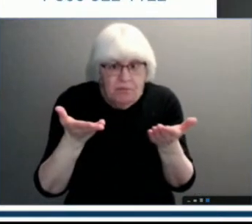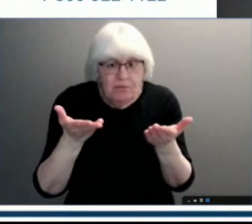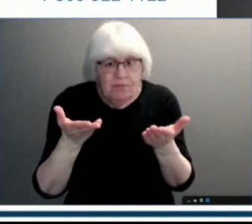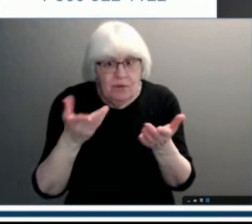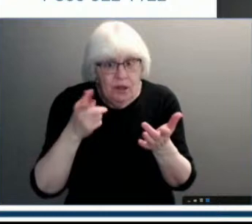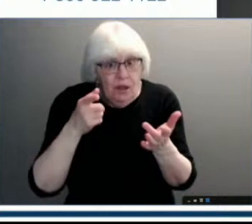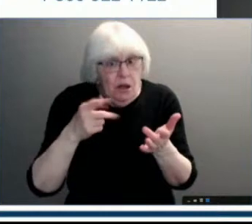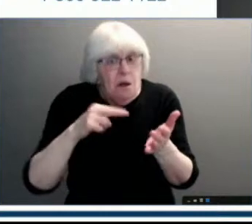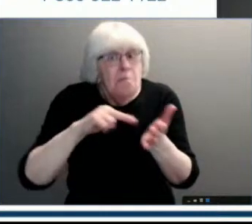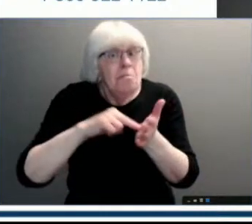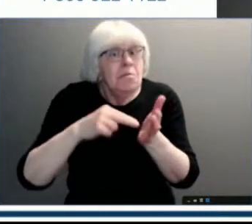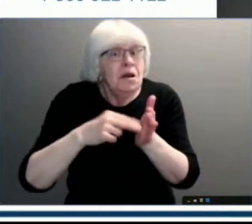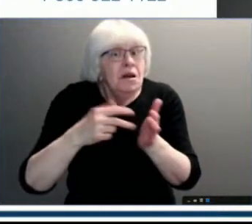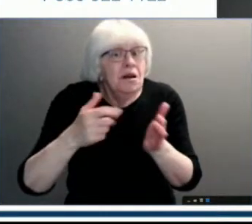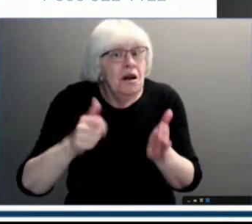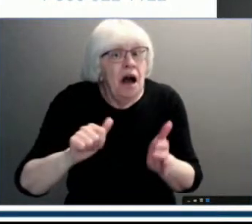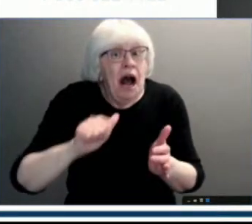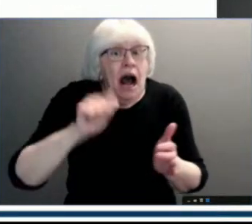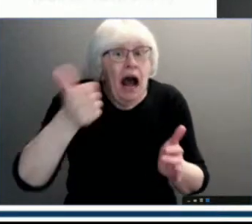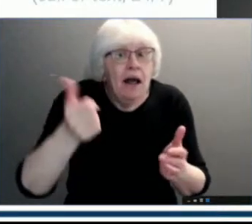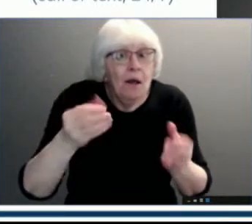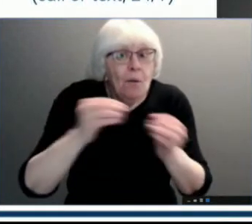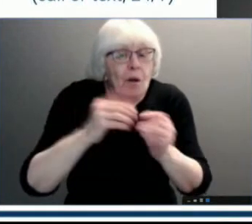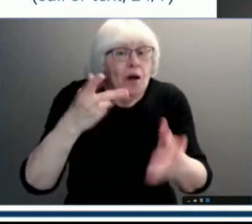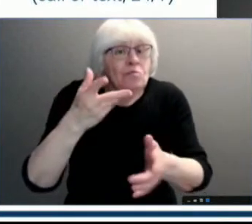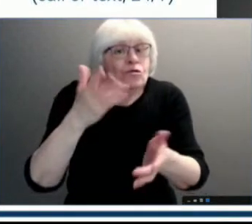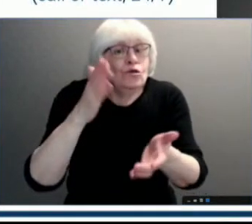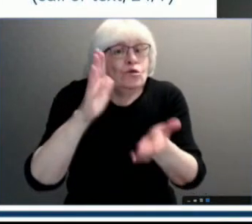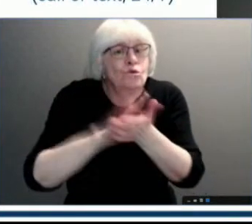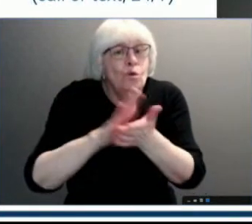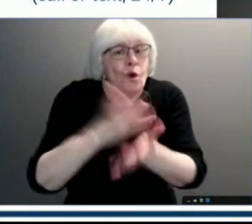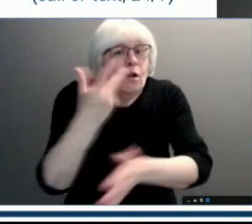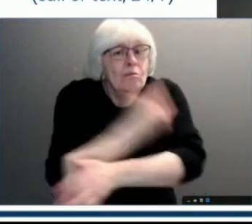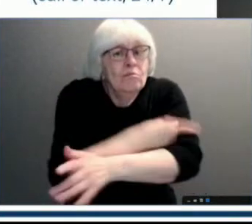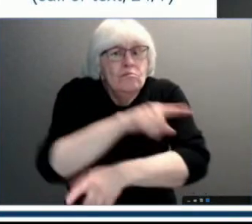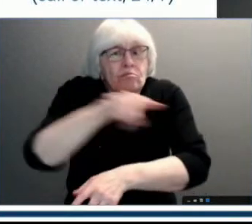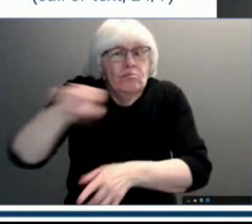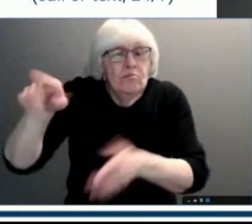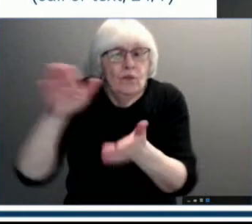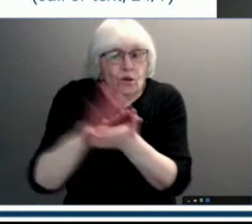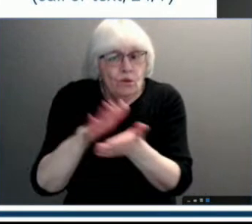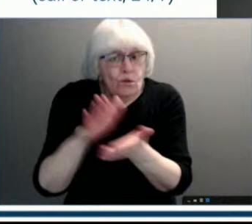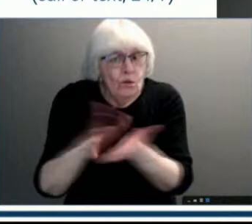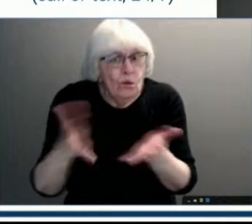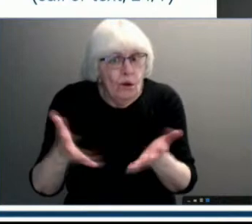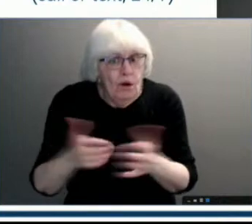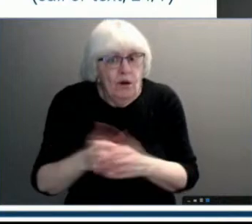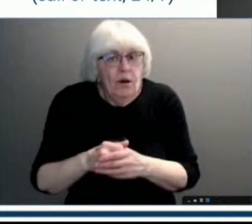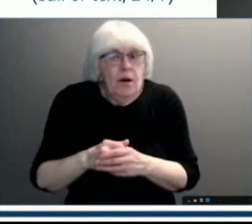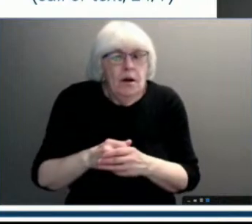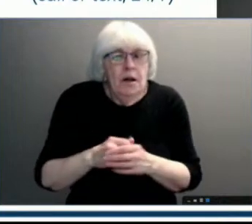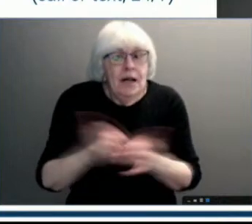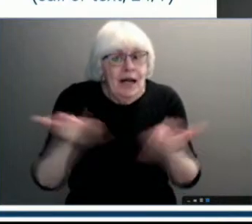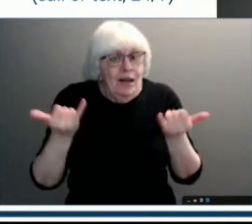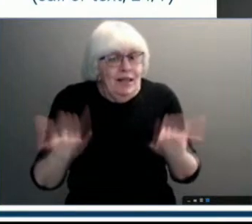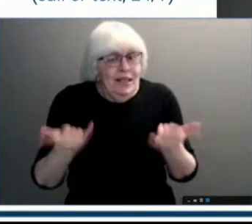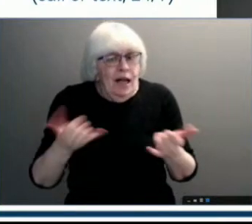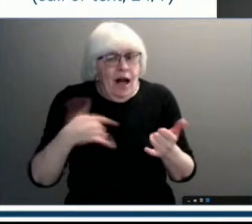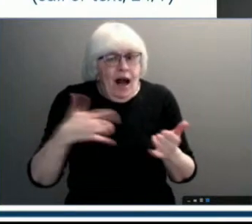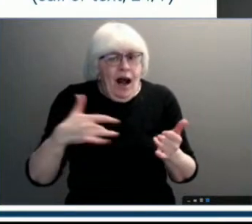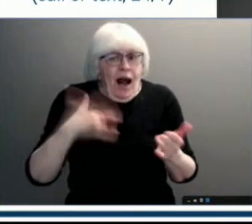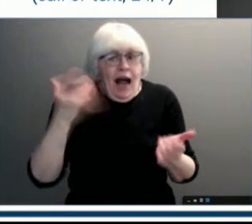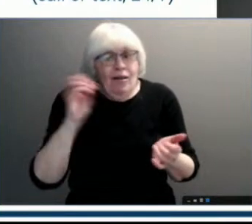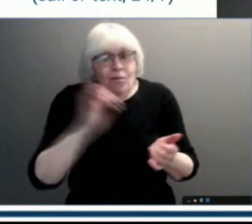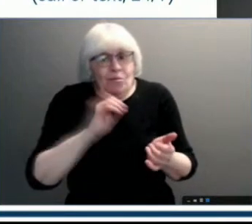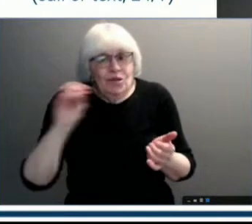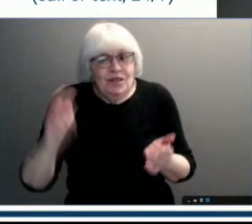schools or other such mass clinics for children? No, we're at about 55%, I believe, roughly in there, of the 5